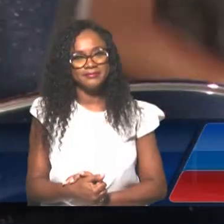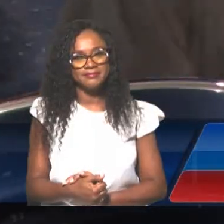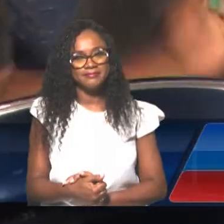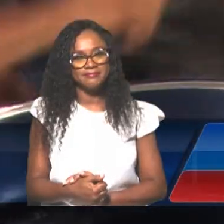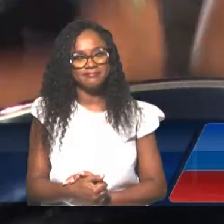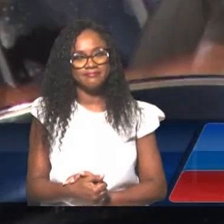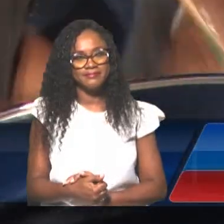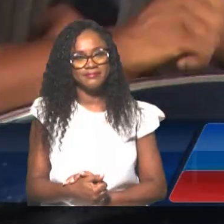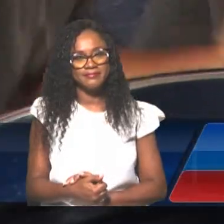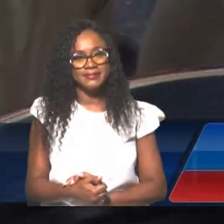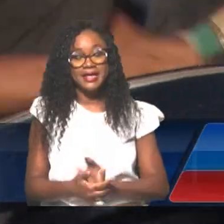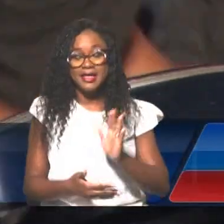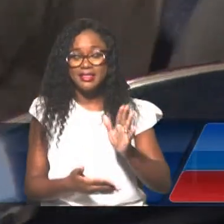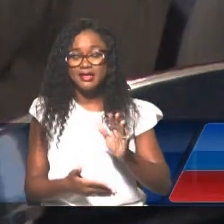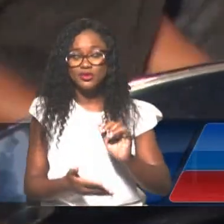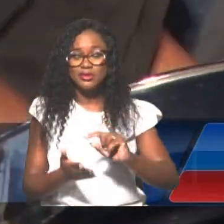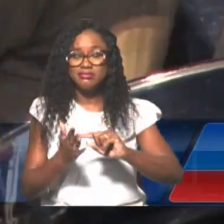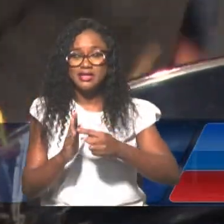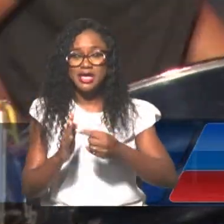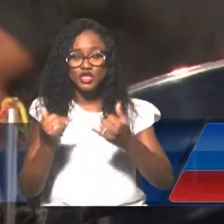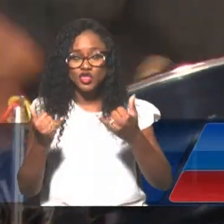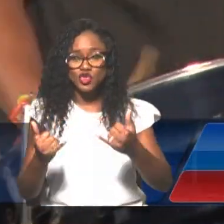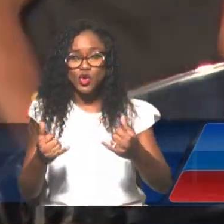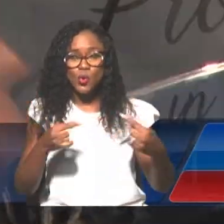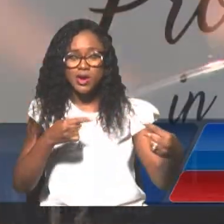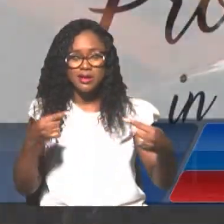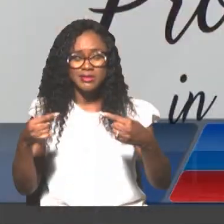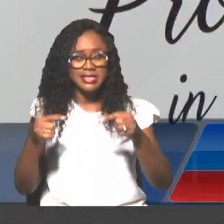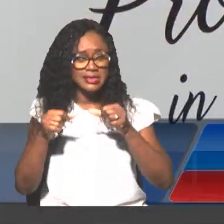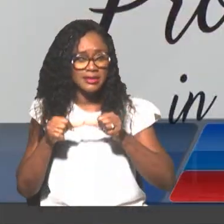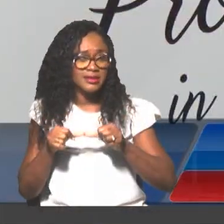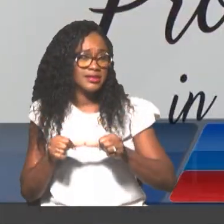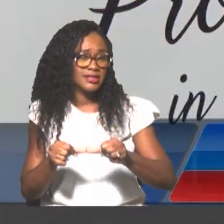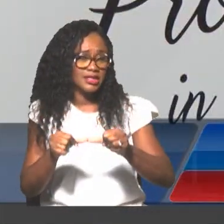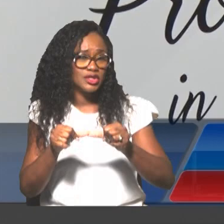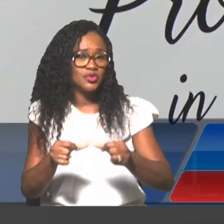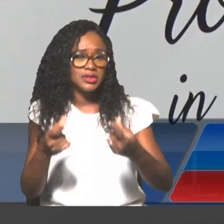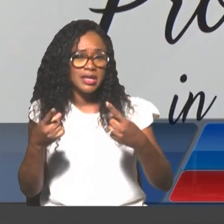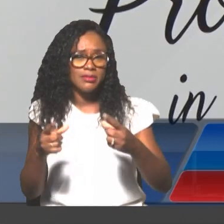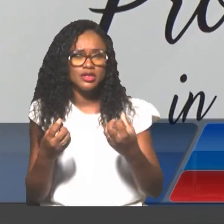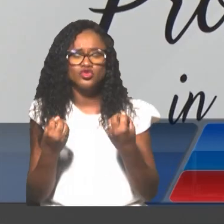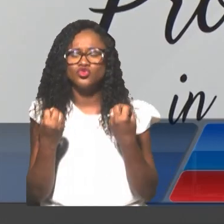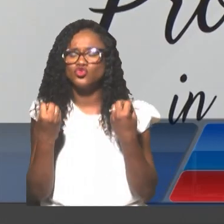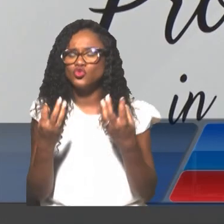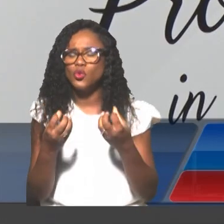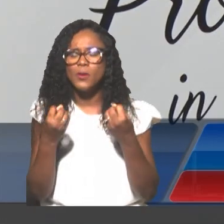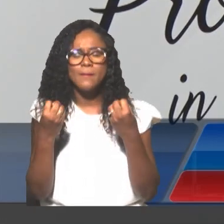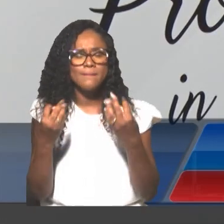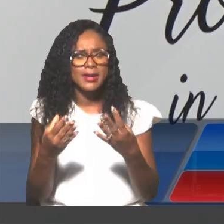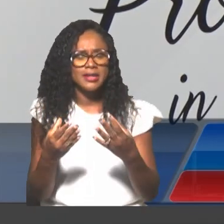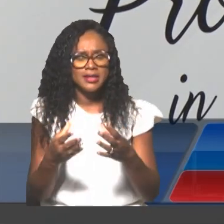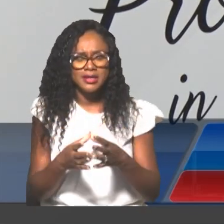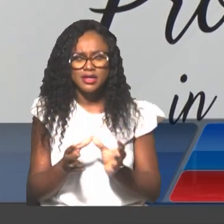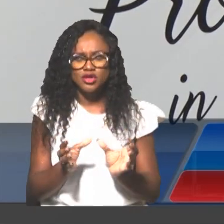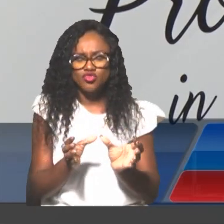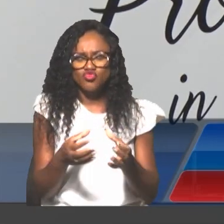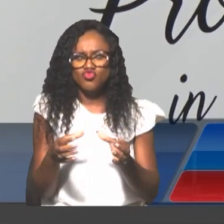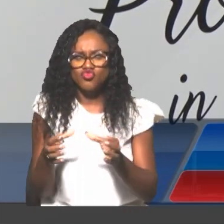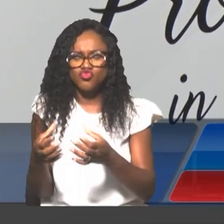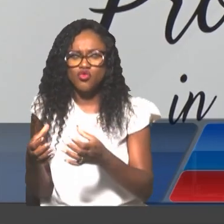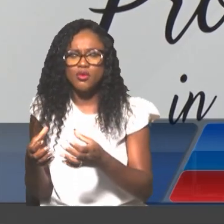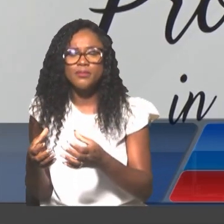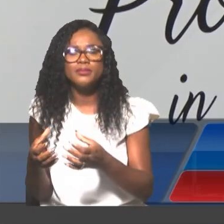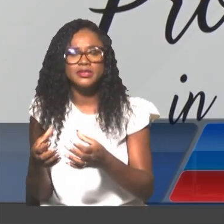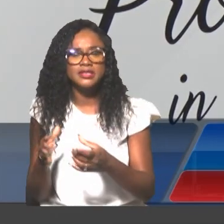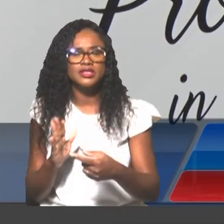That is where we began, and the fact that the competition is still around and vibrant, and we still have so many single pan orchestras in Trinidad and Tobago